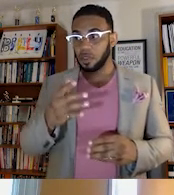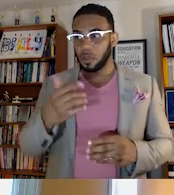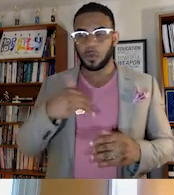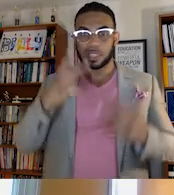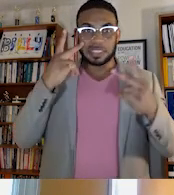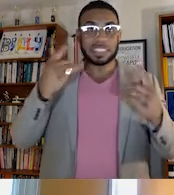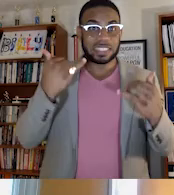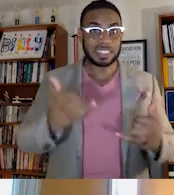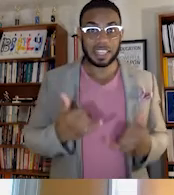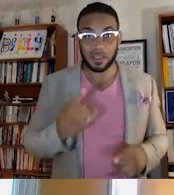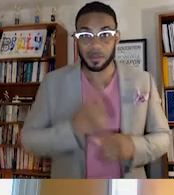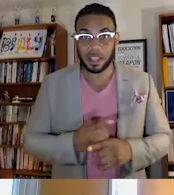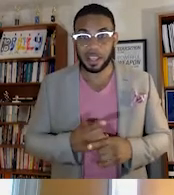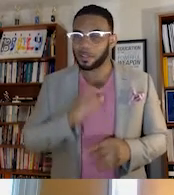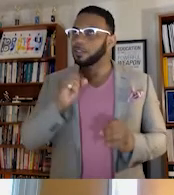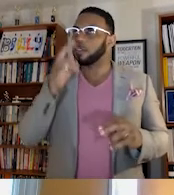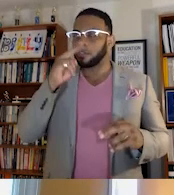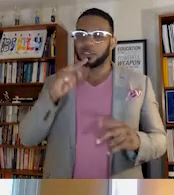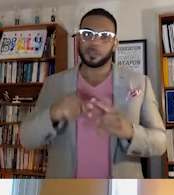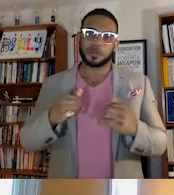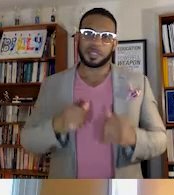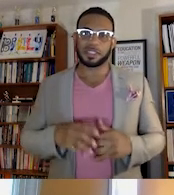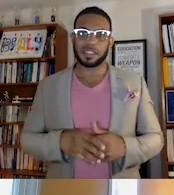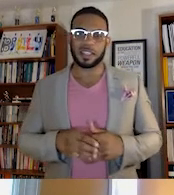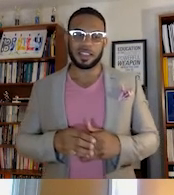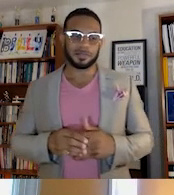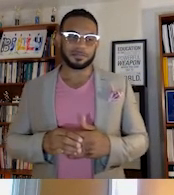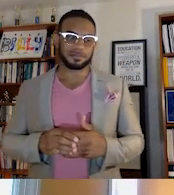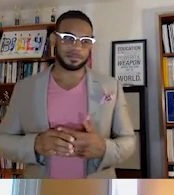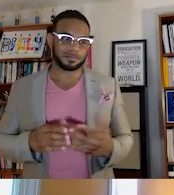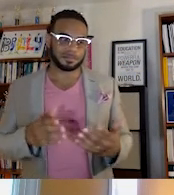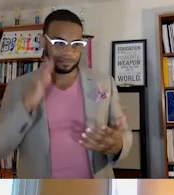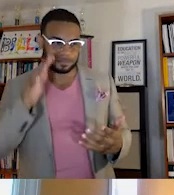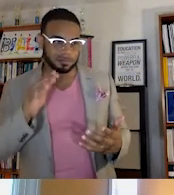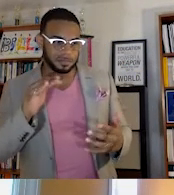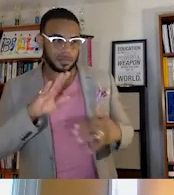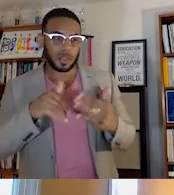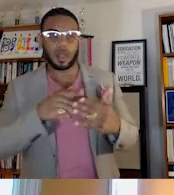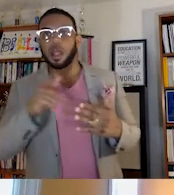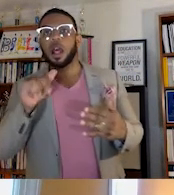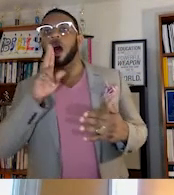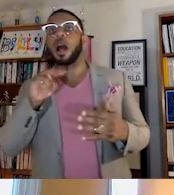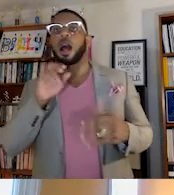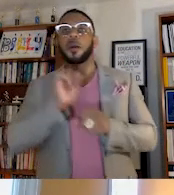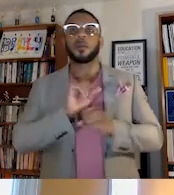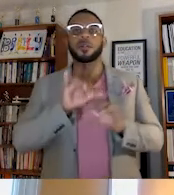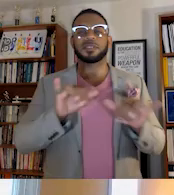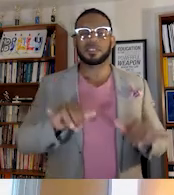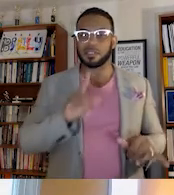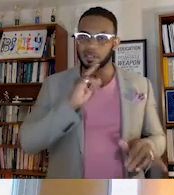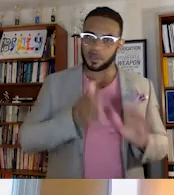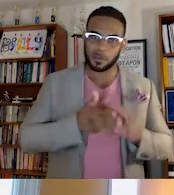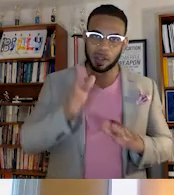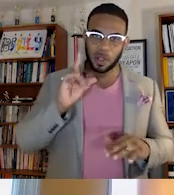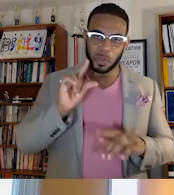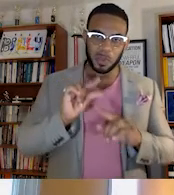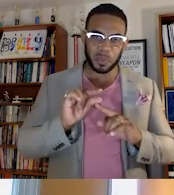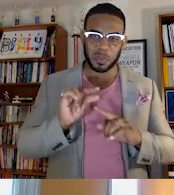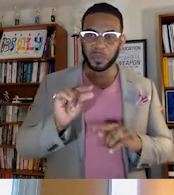we're seeing it today, right? It was so funny to me. All the unemployment systems are running